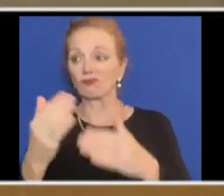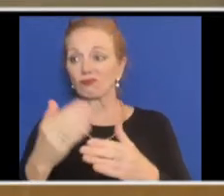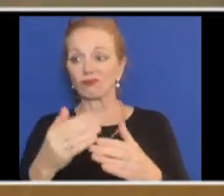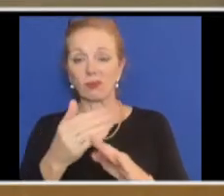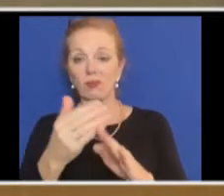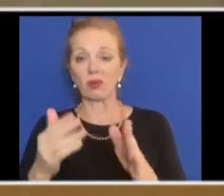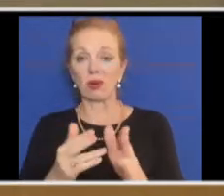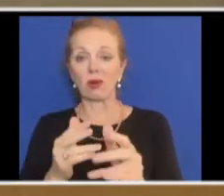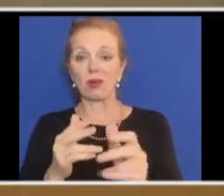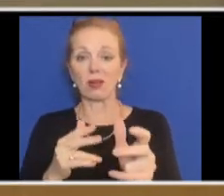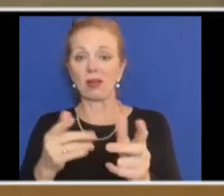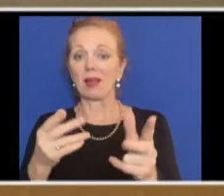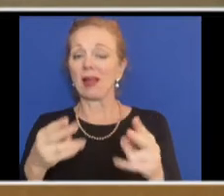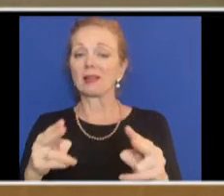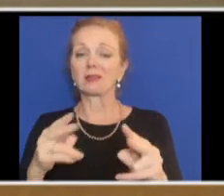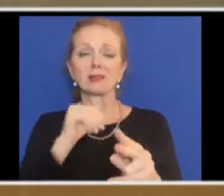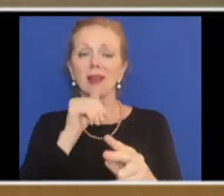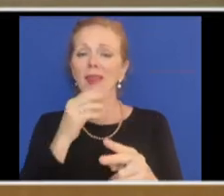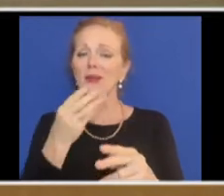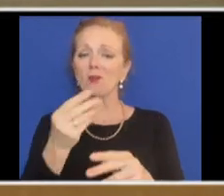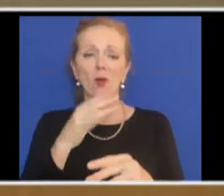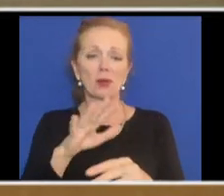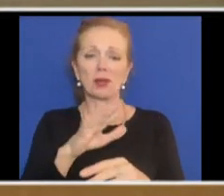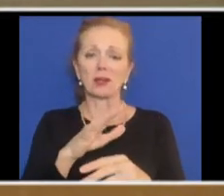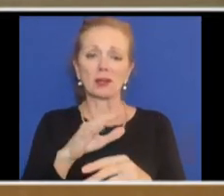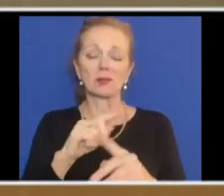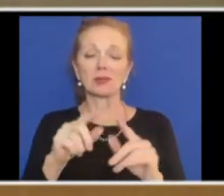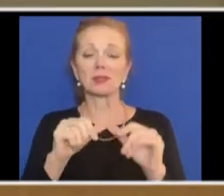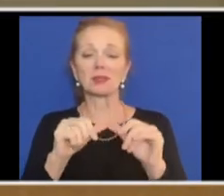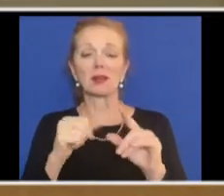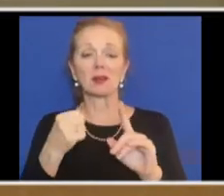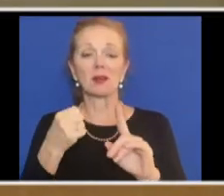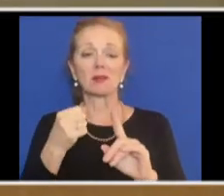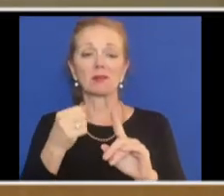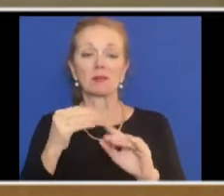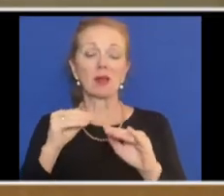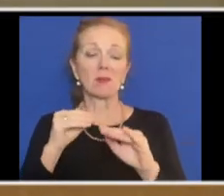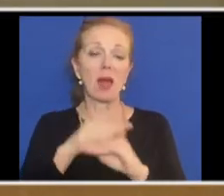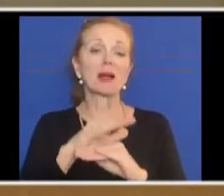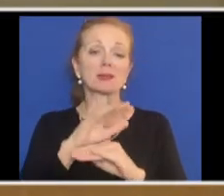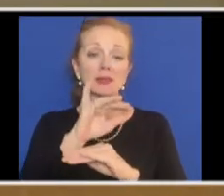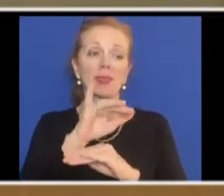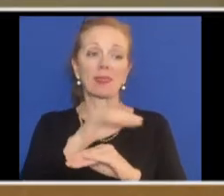which granted is not on their property but still impacts them